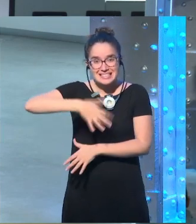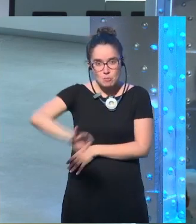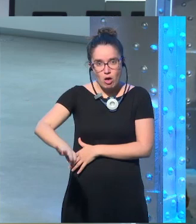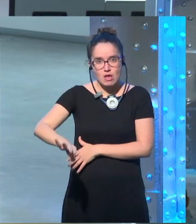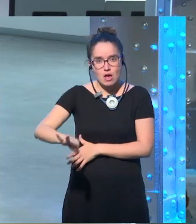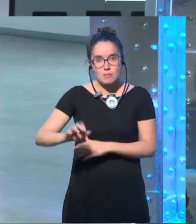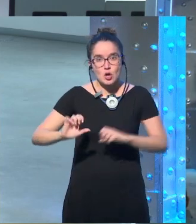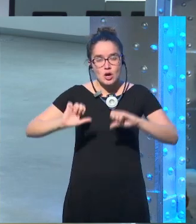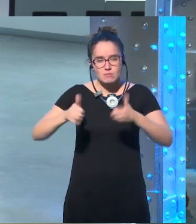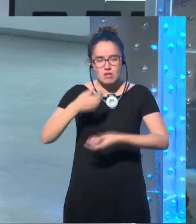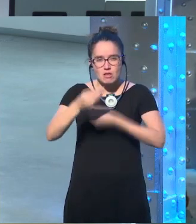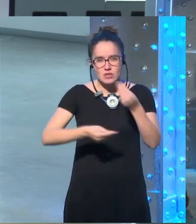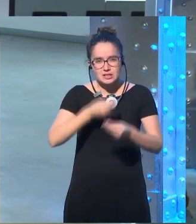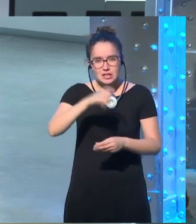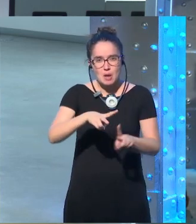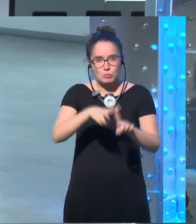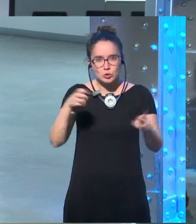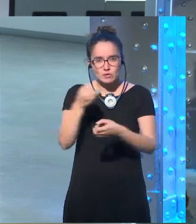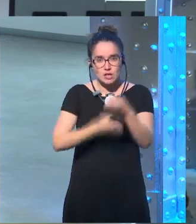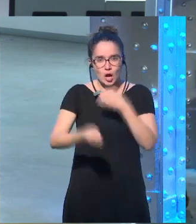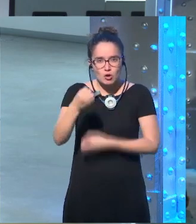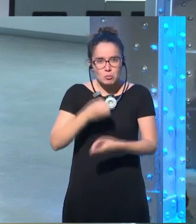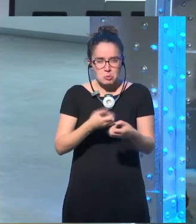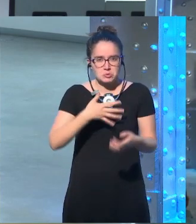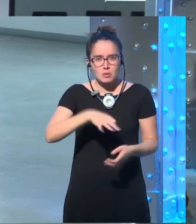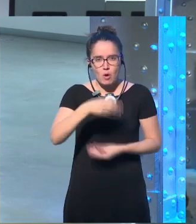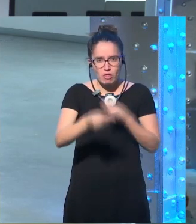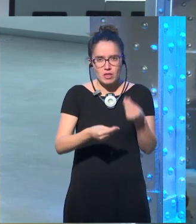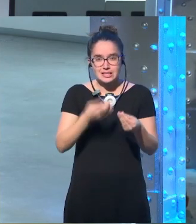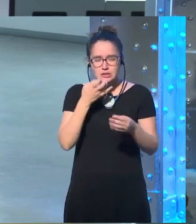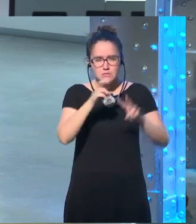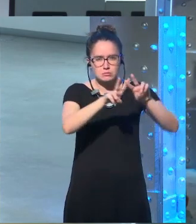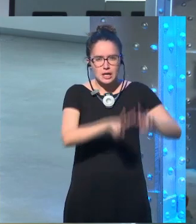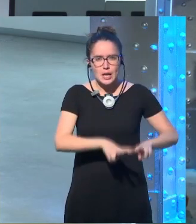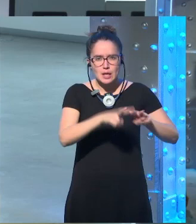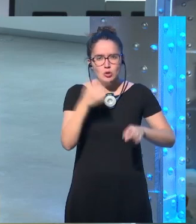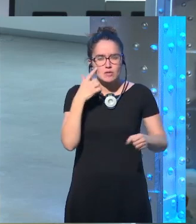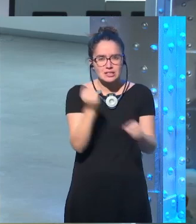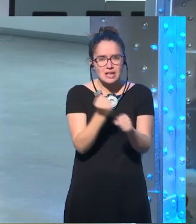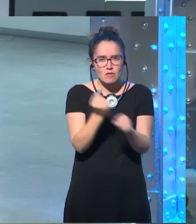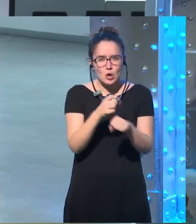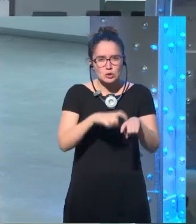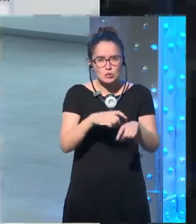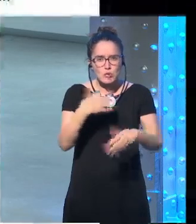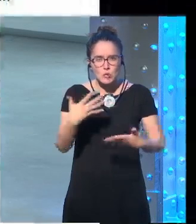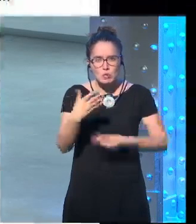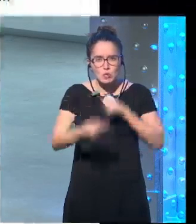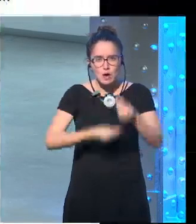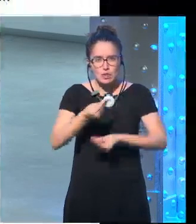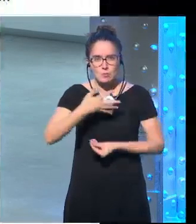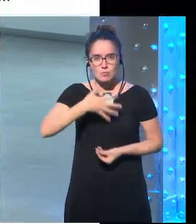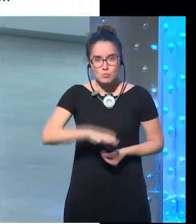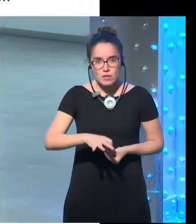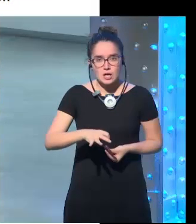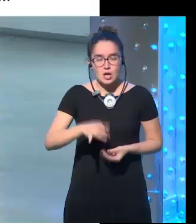feasible. And if we look at the type of tasks computers are able to perform, we can see